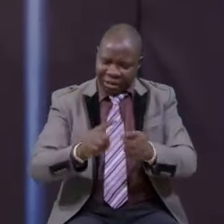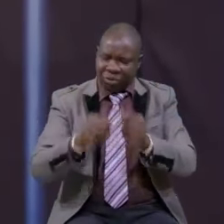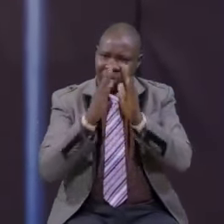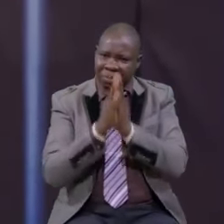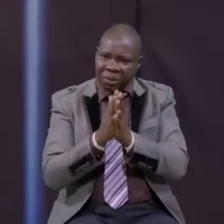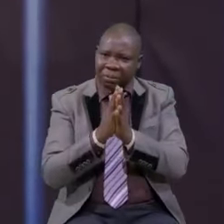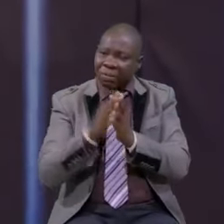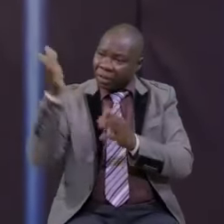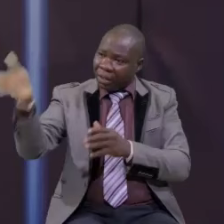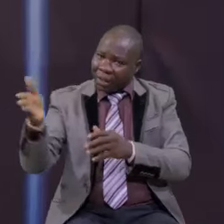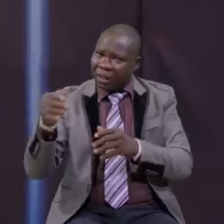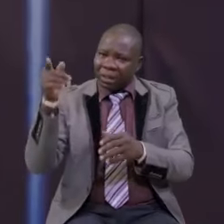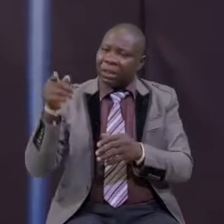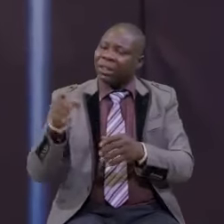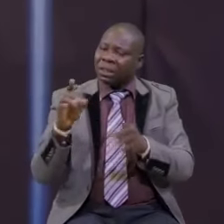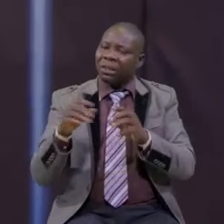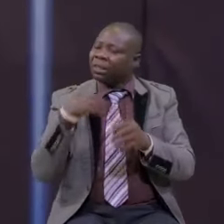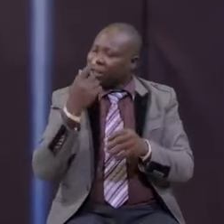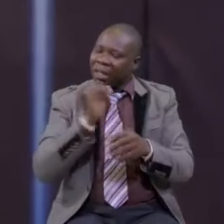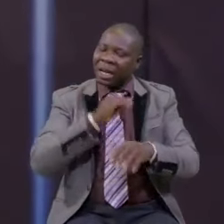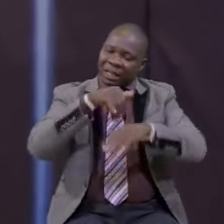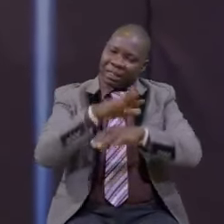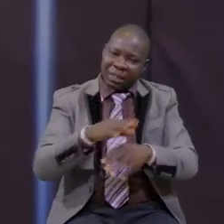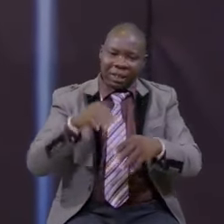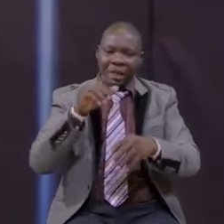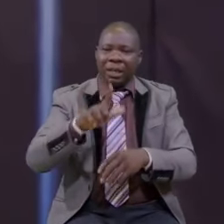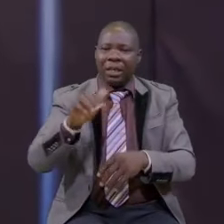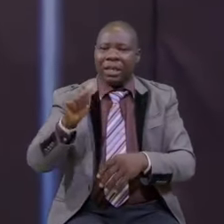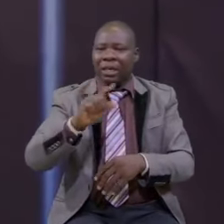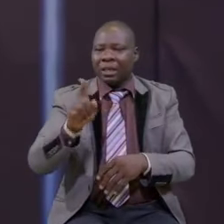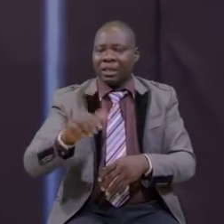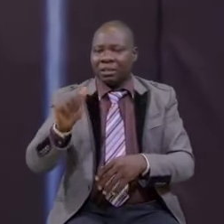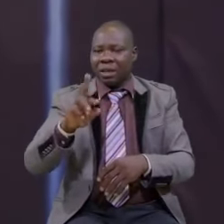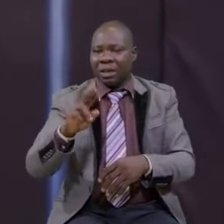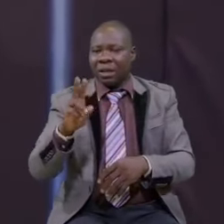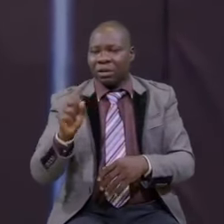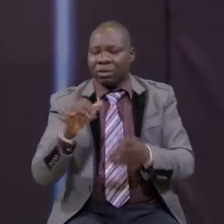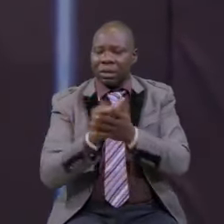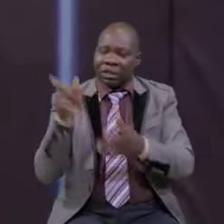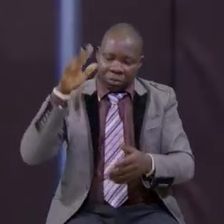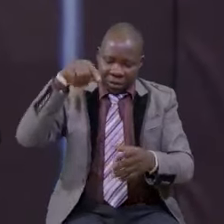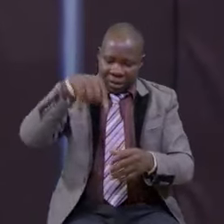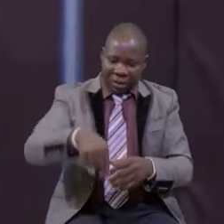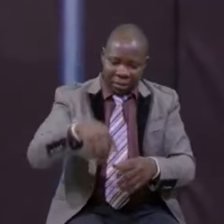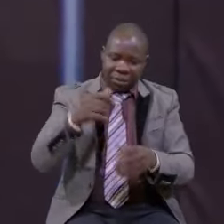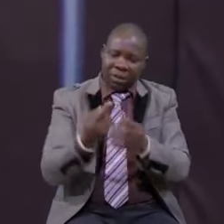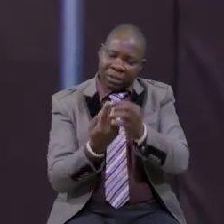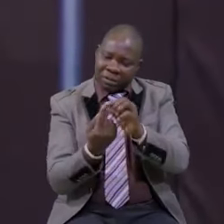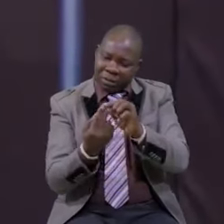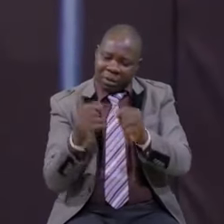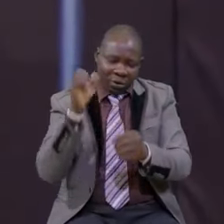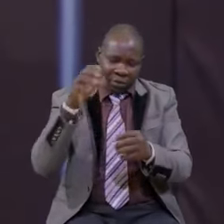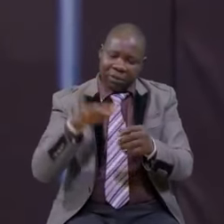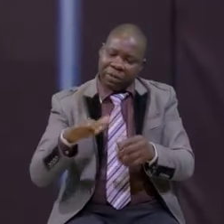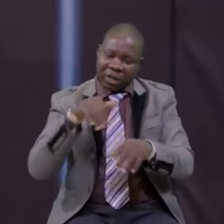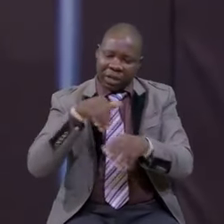wasn't praying that he said, and sent Lazarus that he may dip the tip of his finger in water and cool my